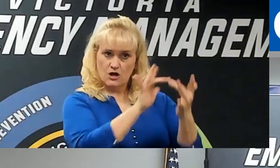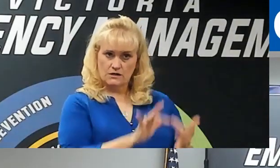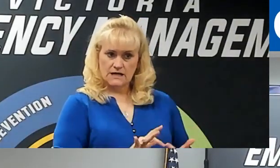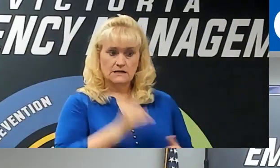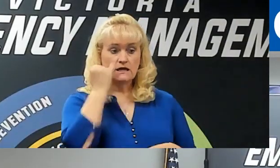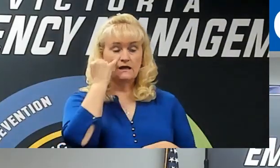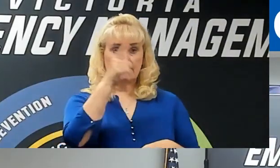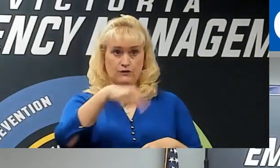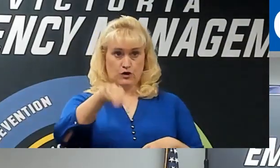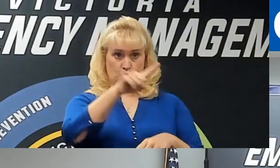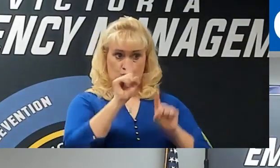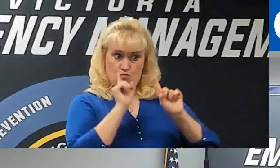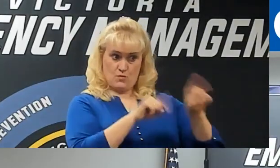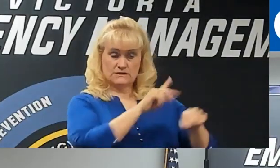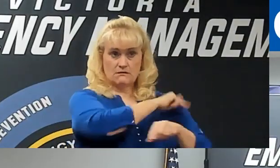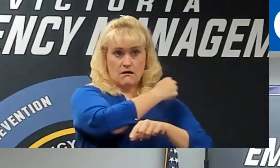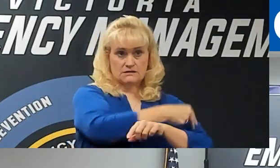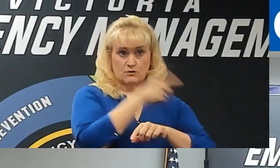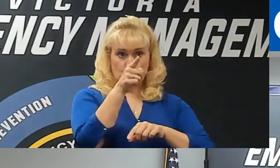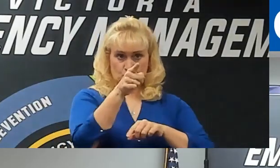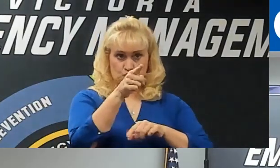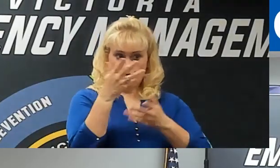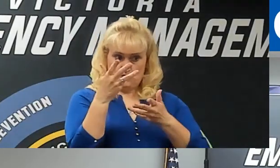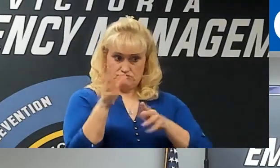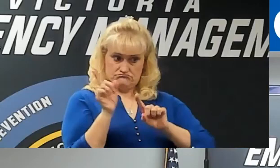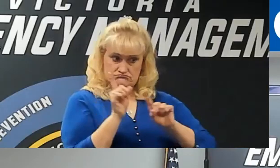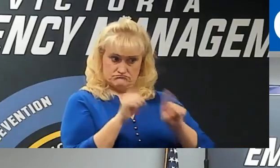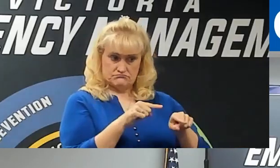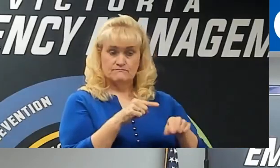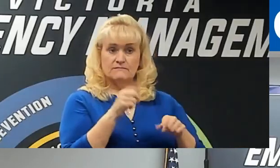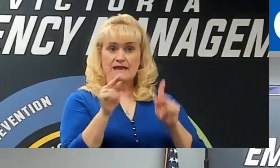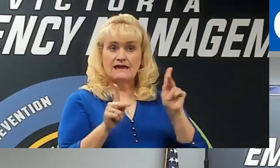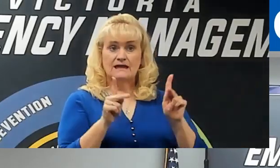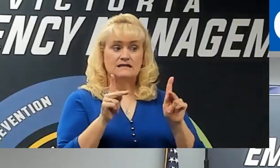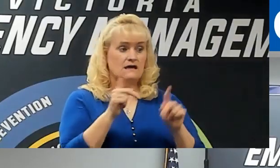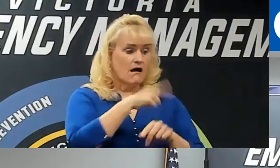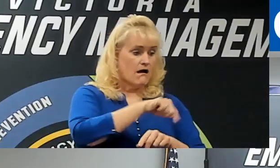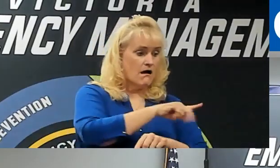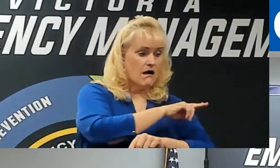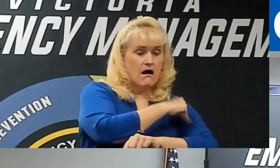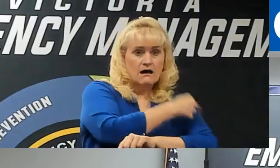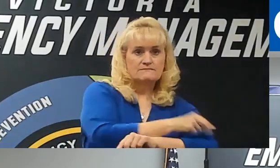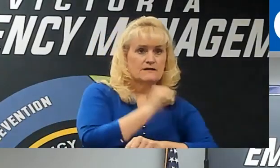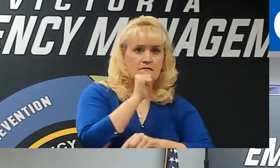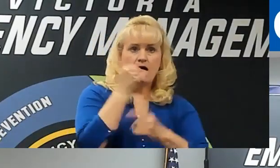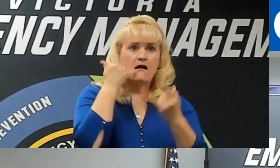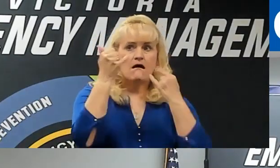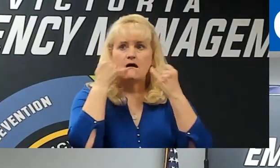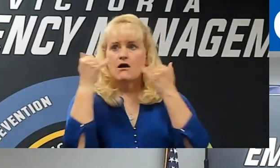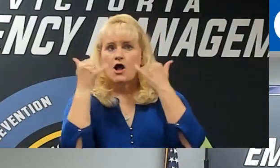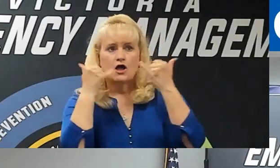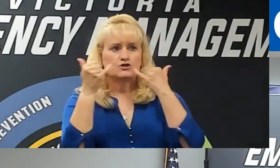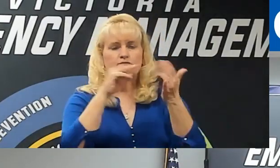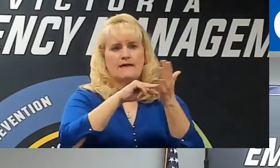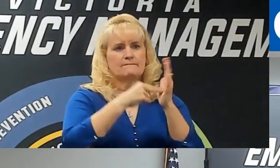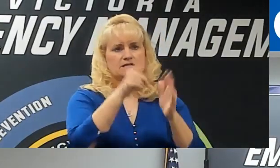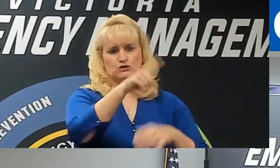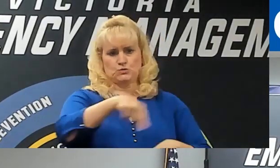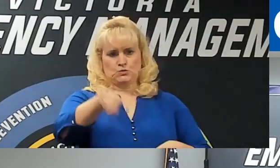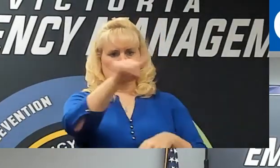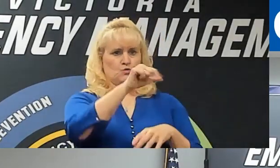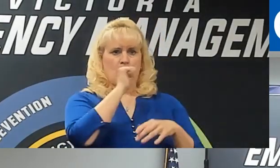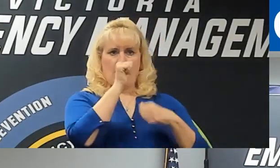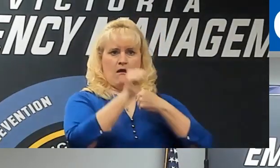were at the hospital or you were a patient at the hospital, if you have not been contacted, then that means that you were deemed not a significant risk,